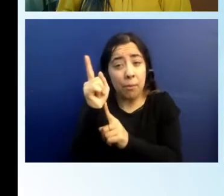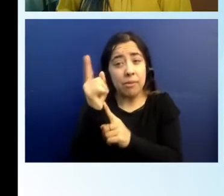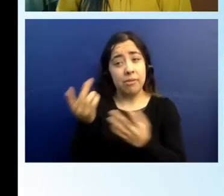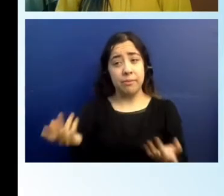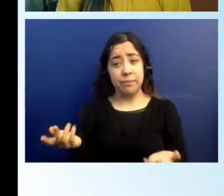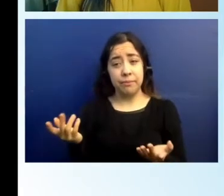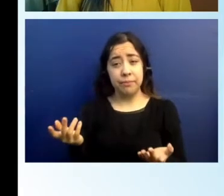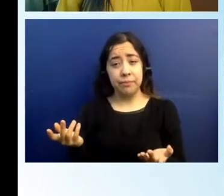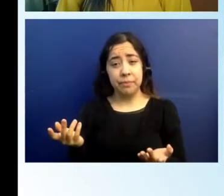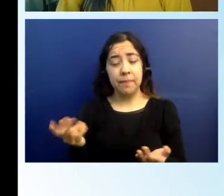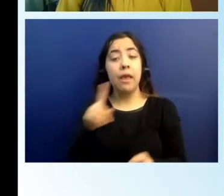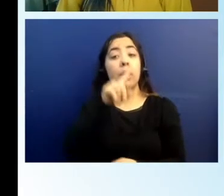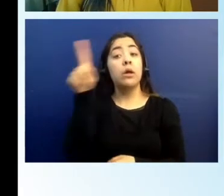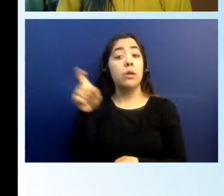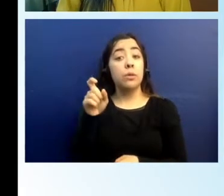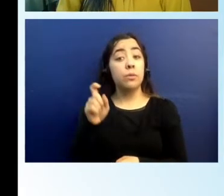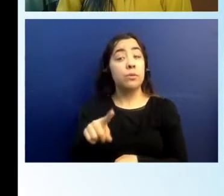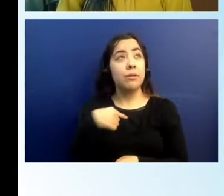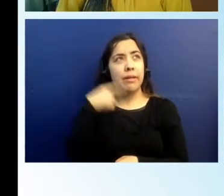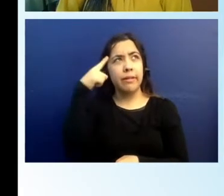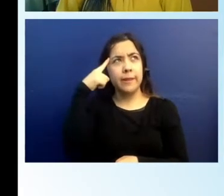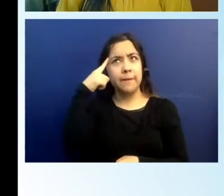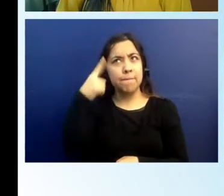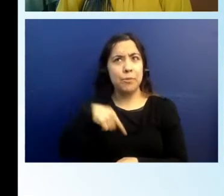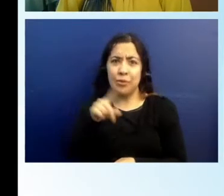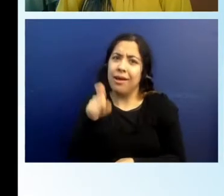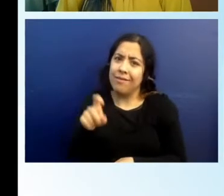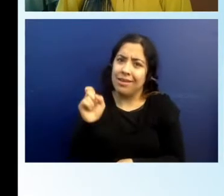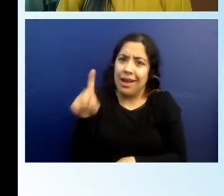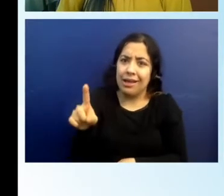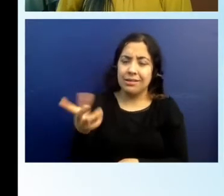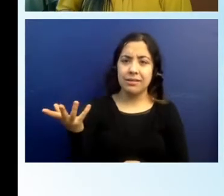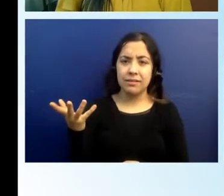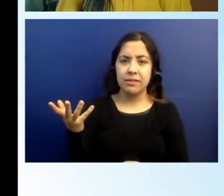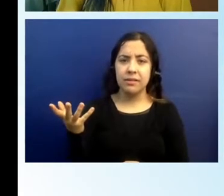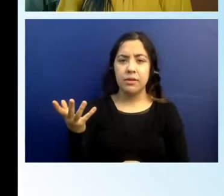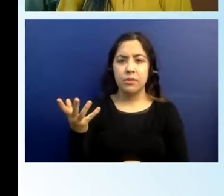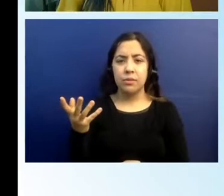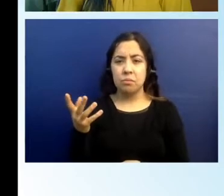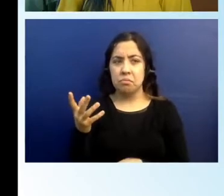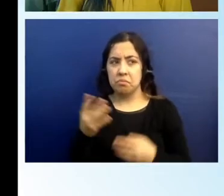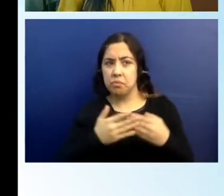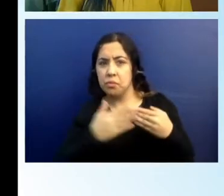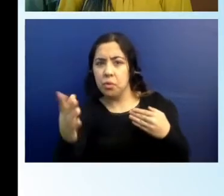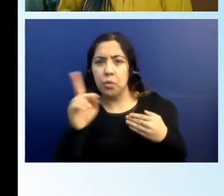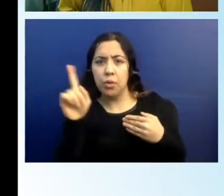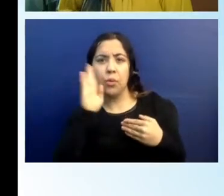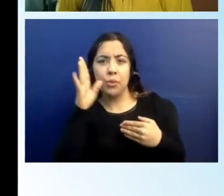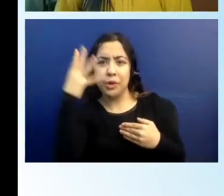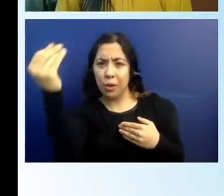the question that I think we have to ask is, where will we go from here?